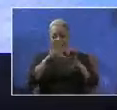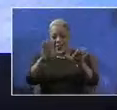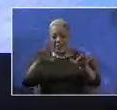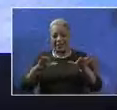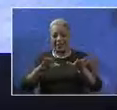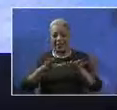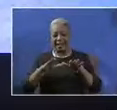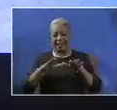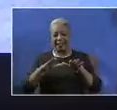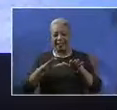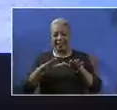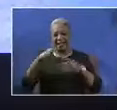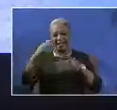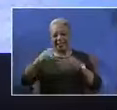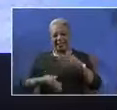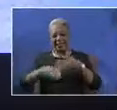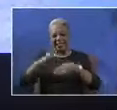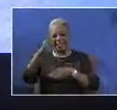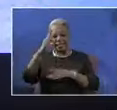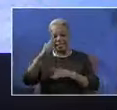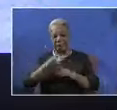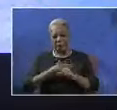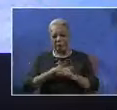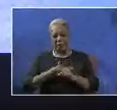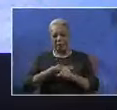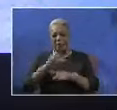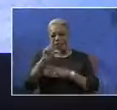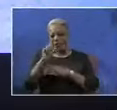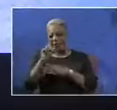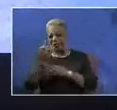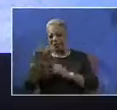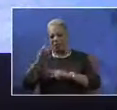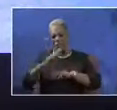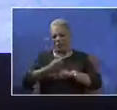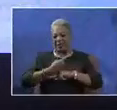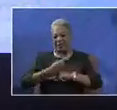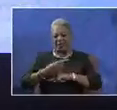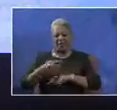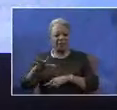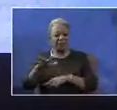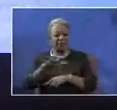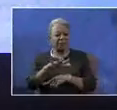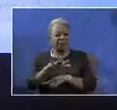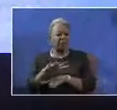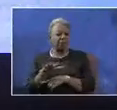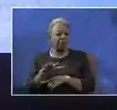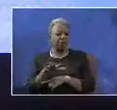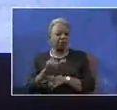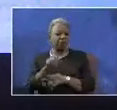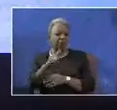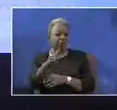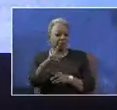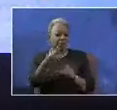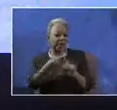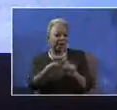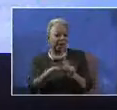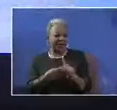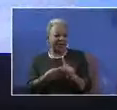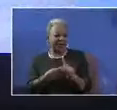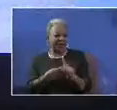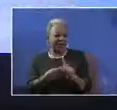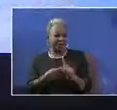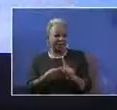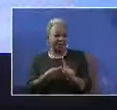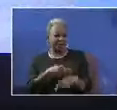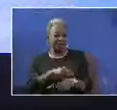of 9 months and 20 days. So it took them about 10 months to conduct all the census. And